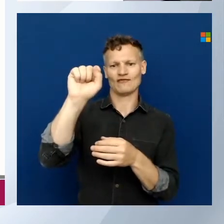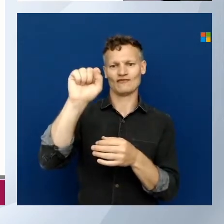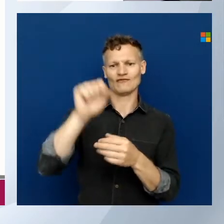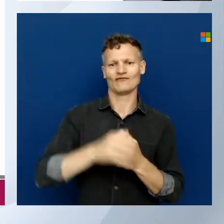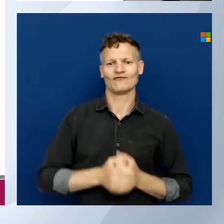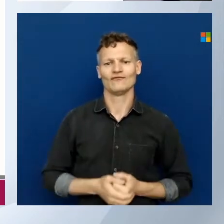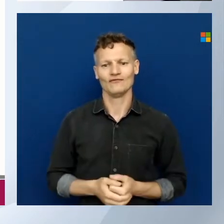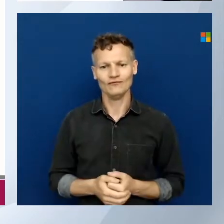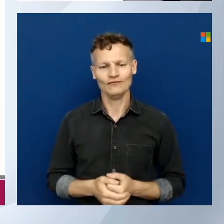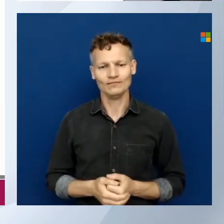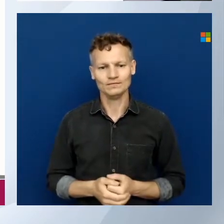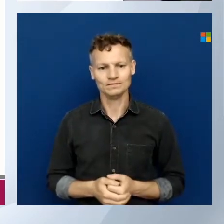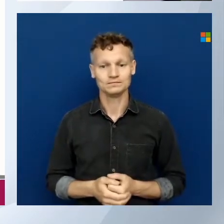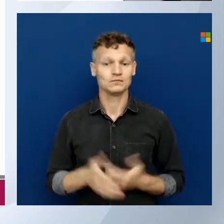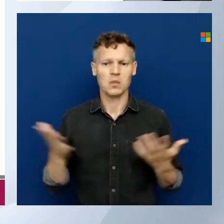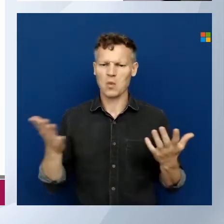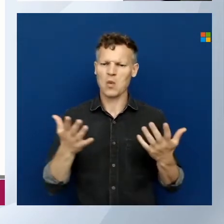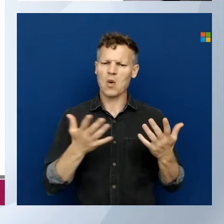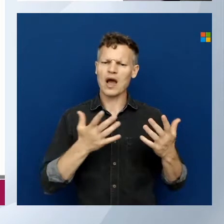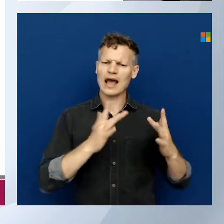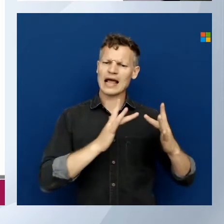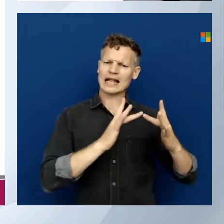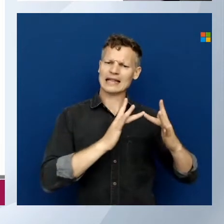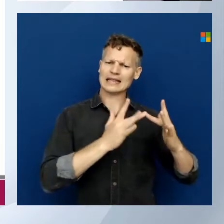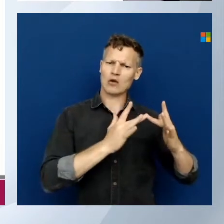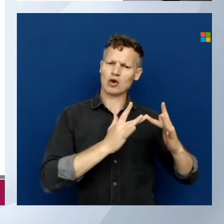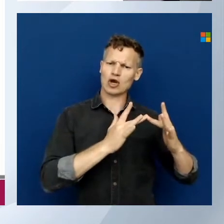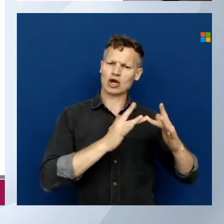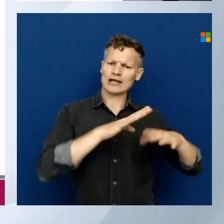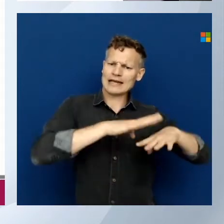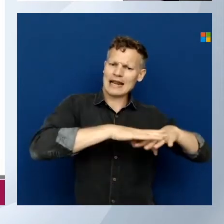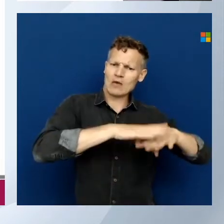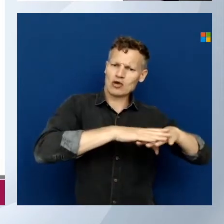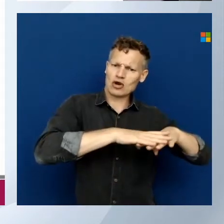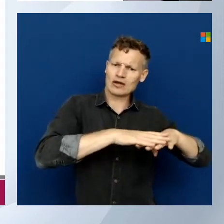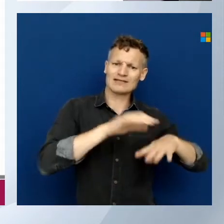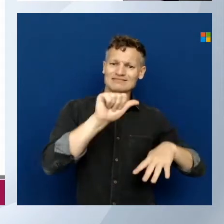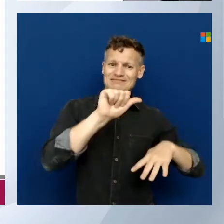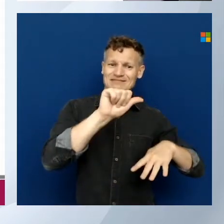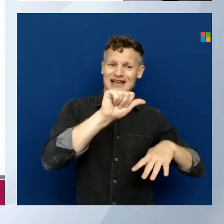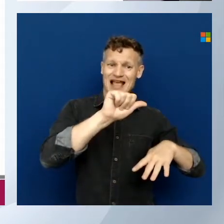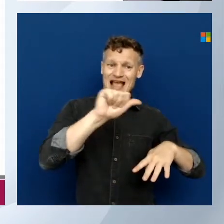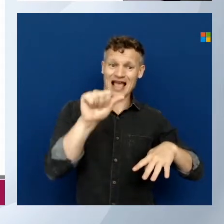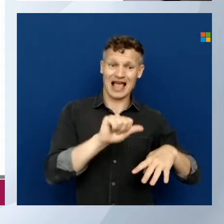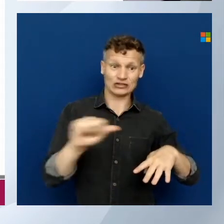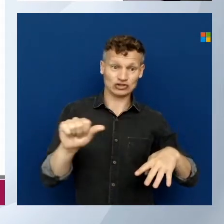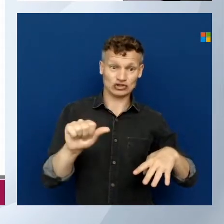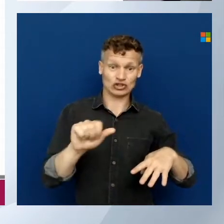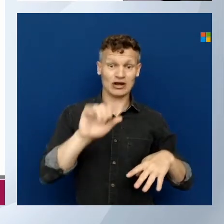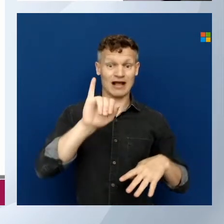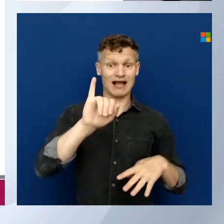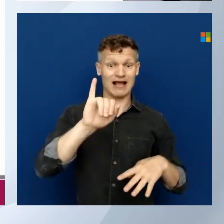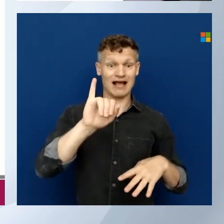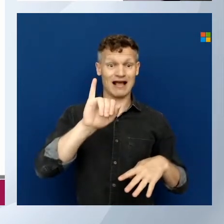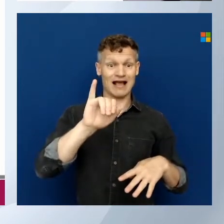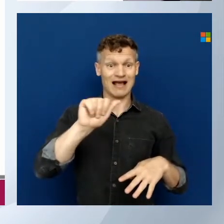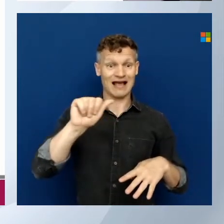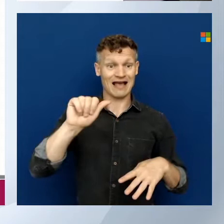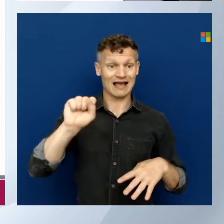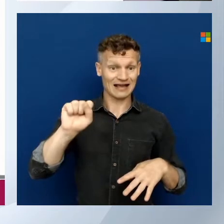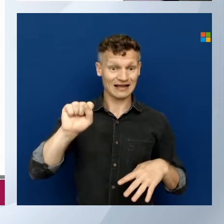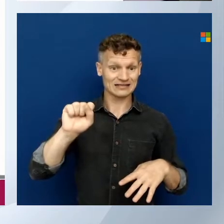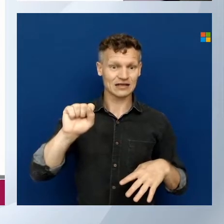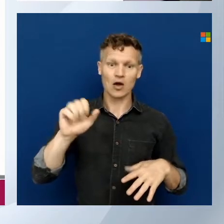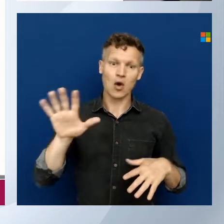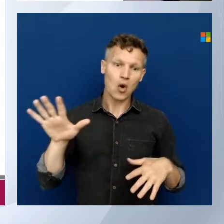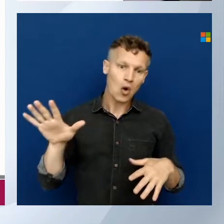to realize that Azure is very object-oriented. So every resource is an object in itself that you can